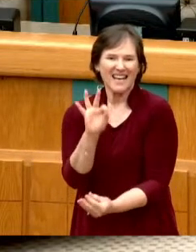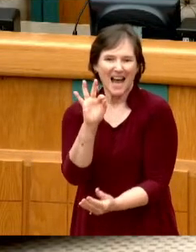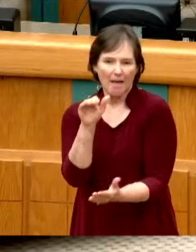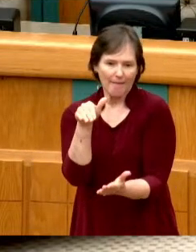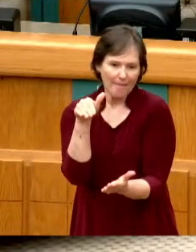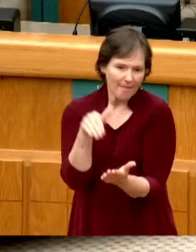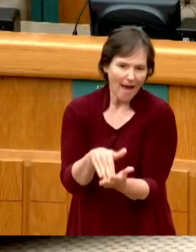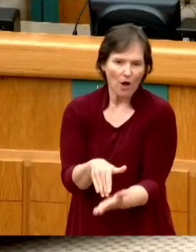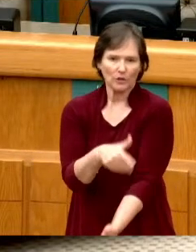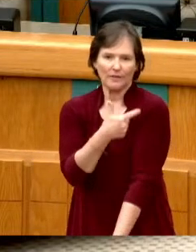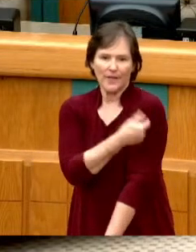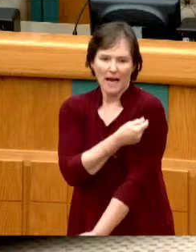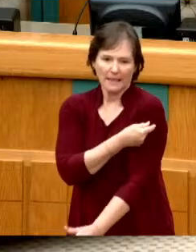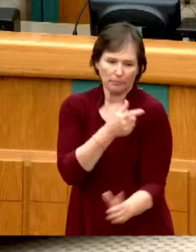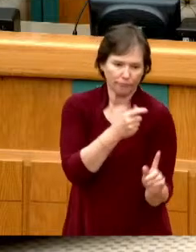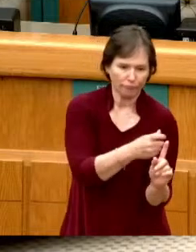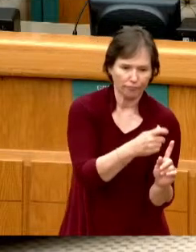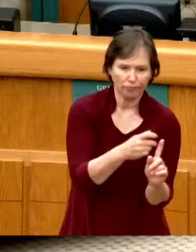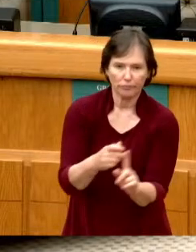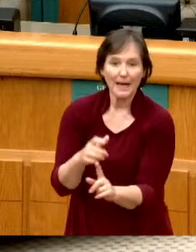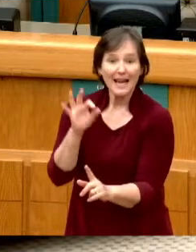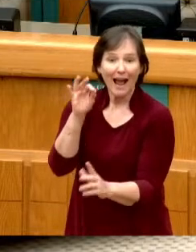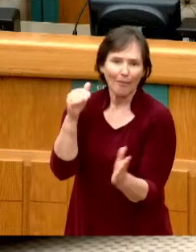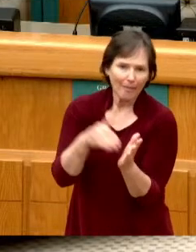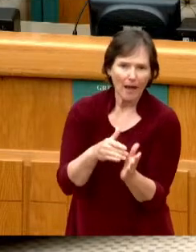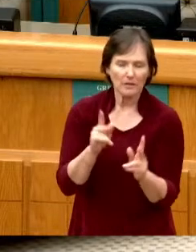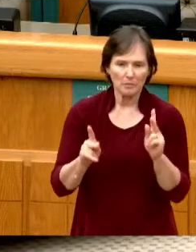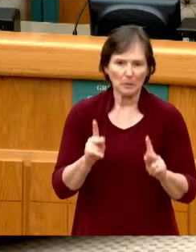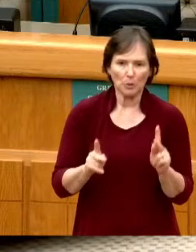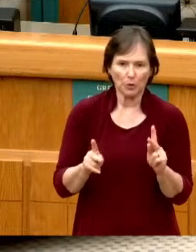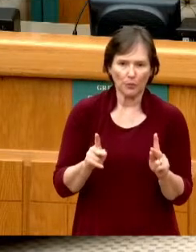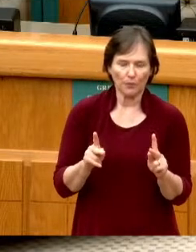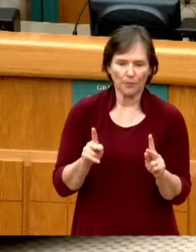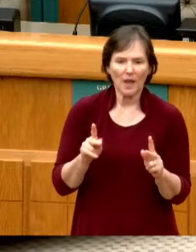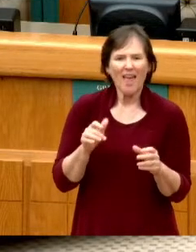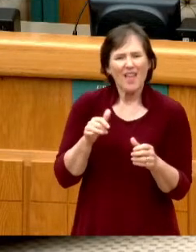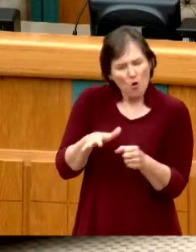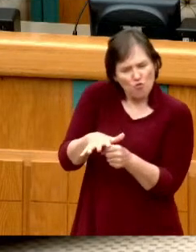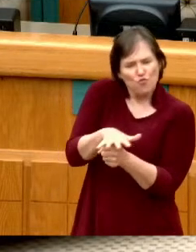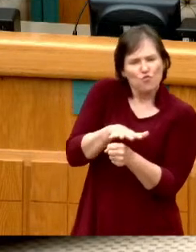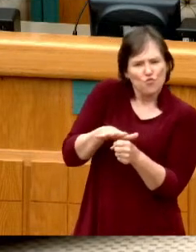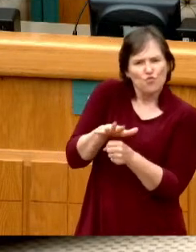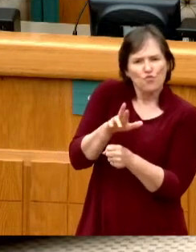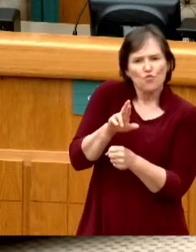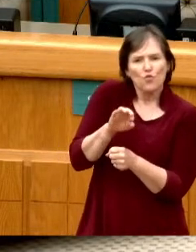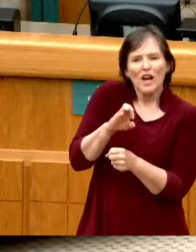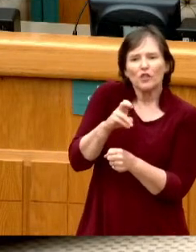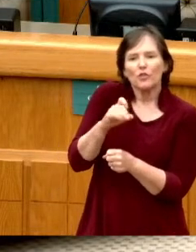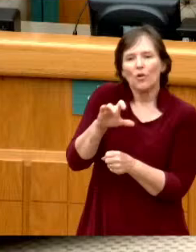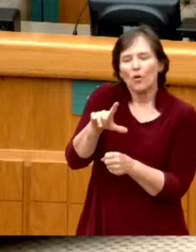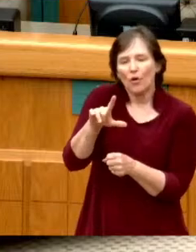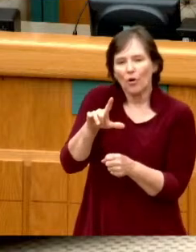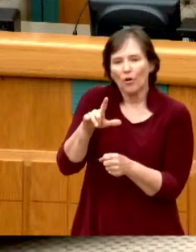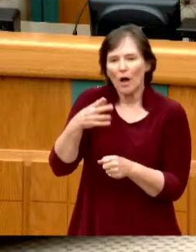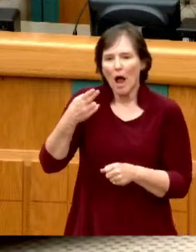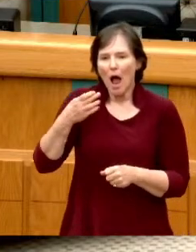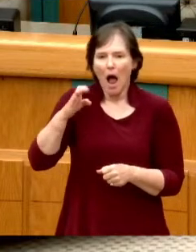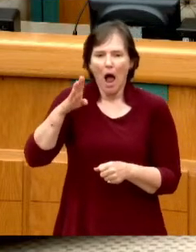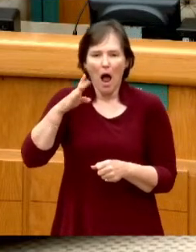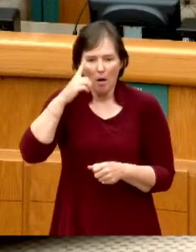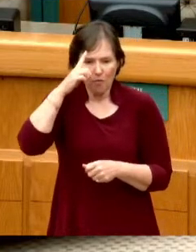clinic. Now, this mega clinic, this hub, this regional hub designated by the state of Texas, does